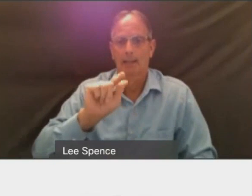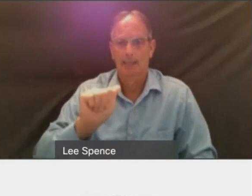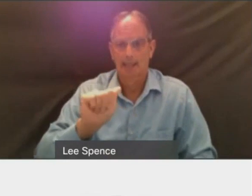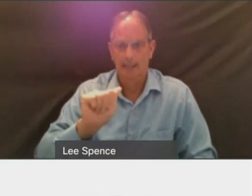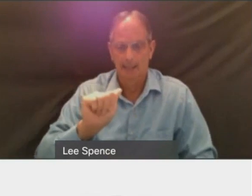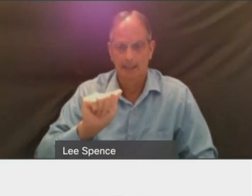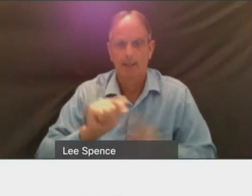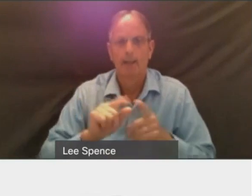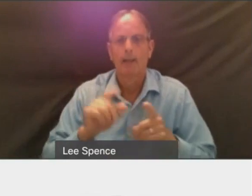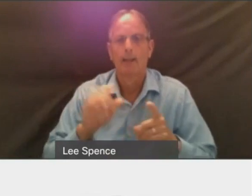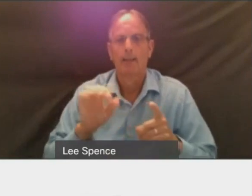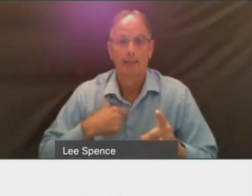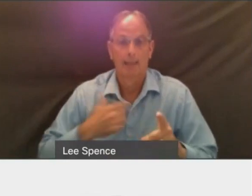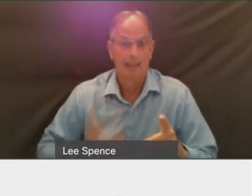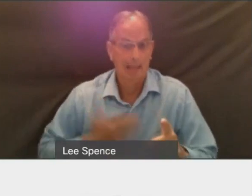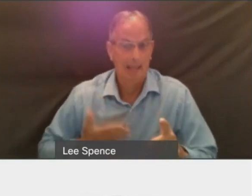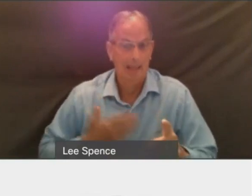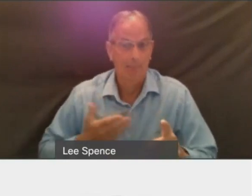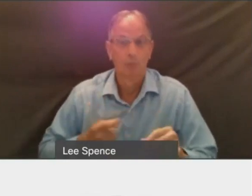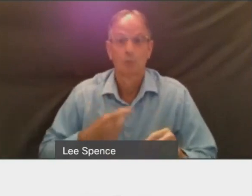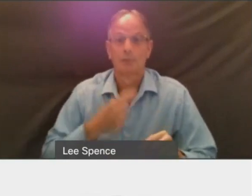which I'm glad to say